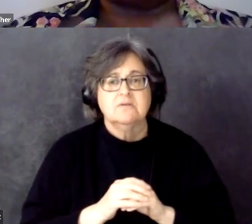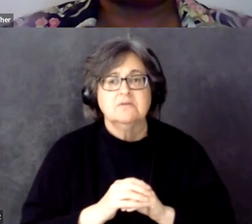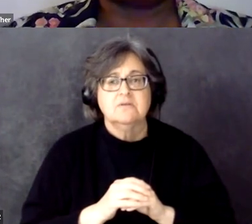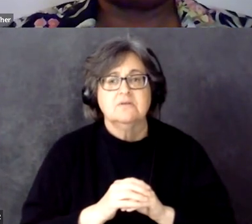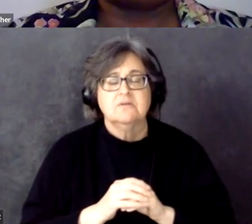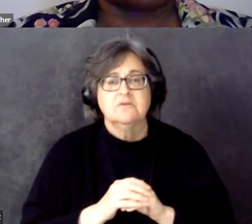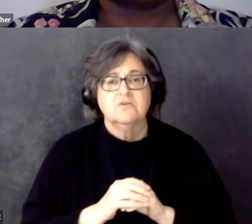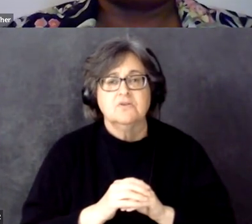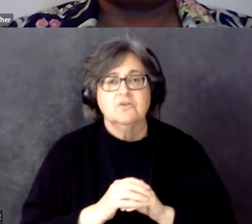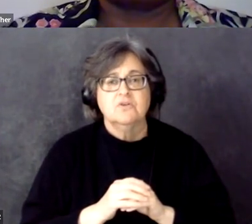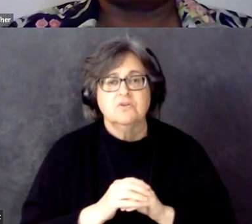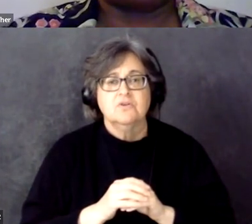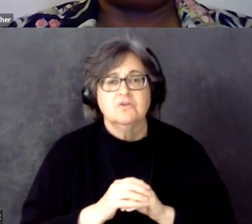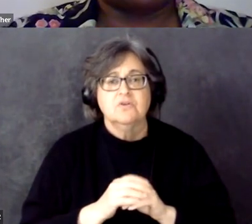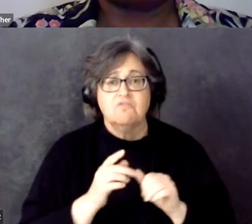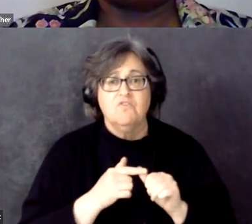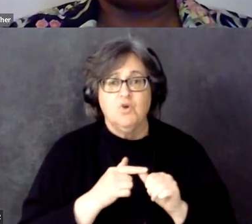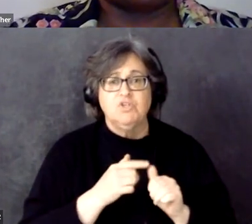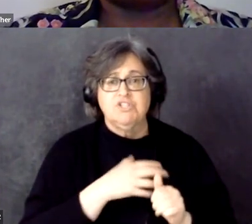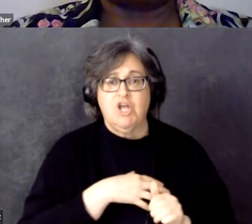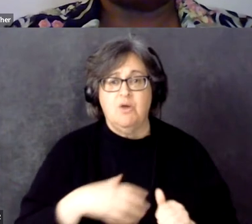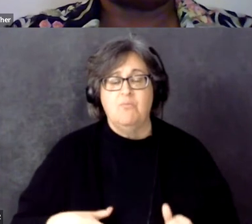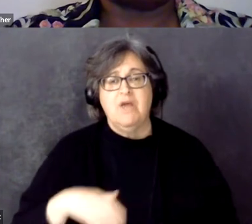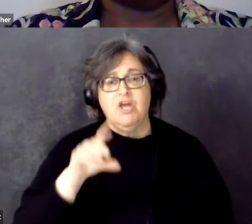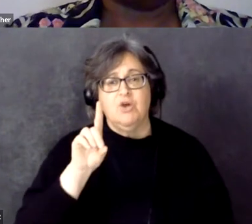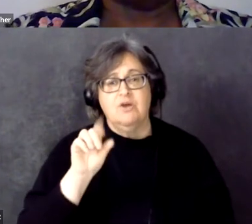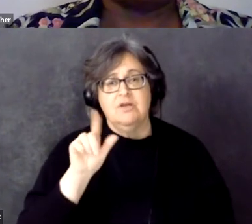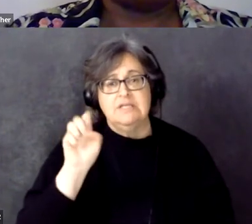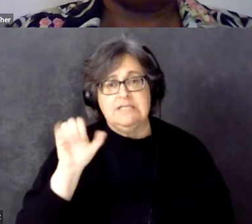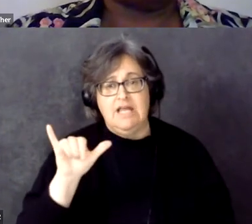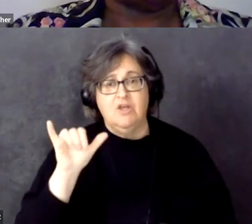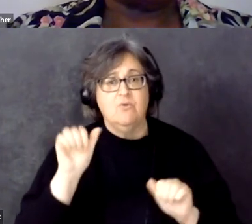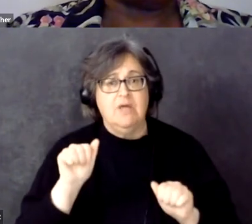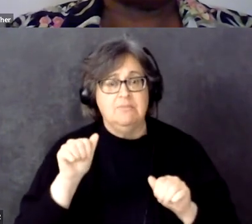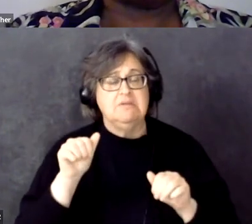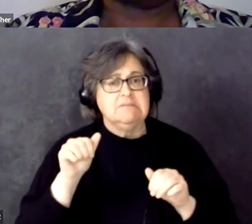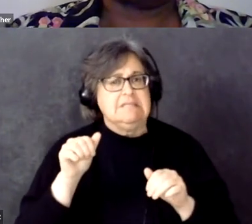at first with Daily, we're able to keep some clinics open